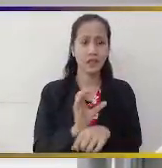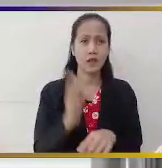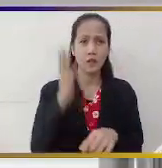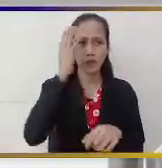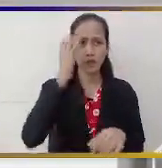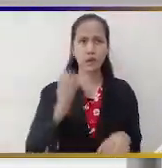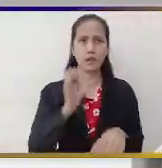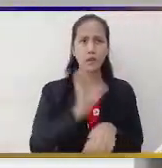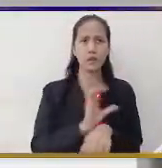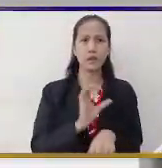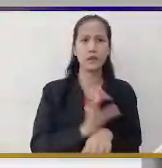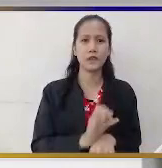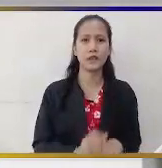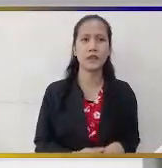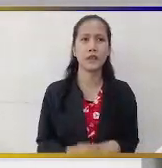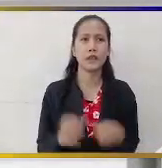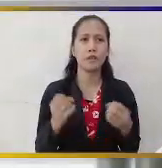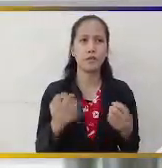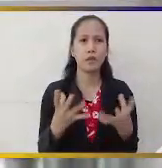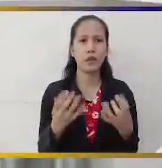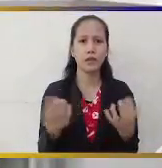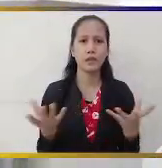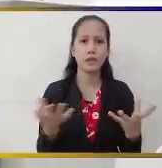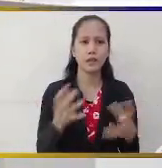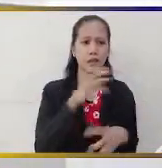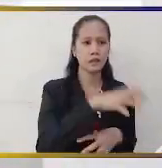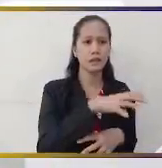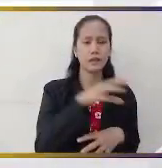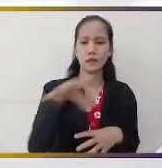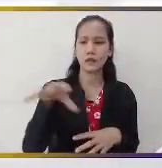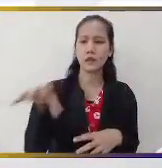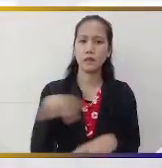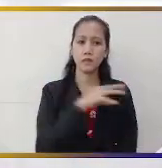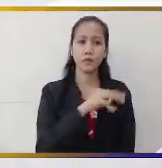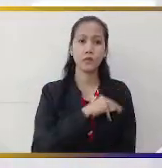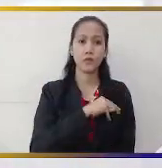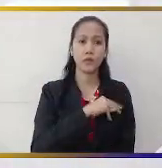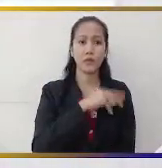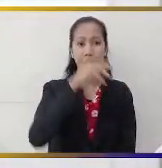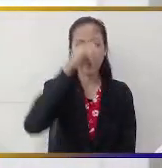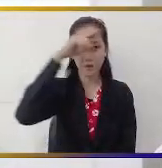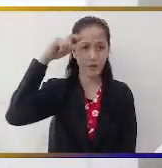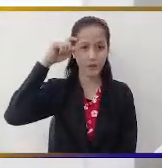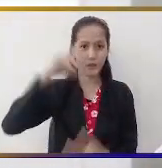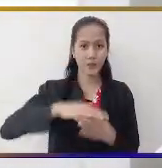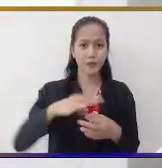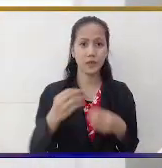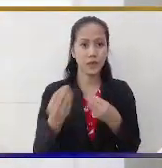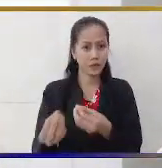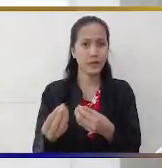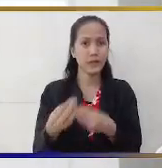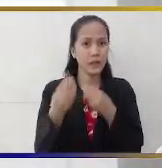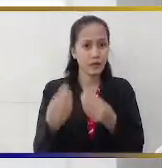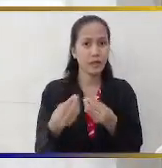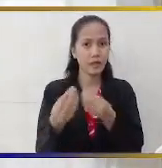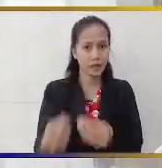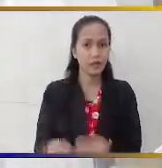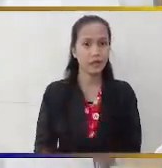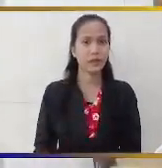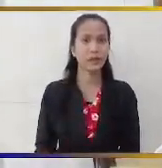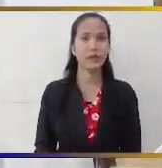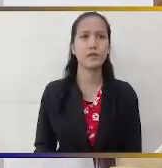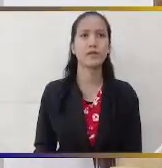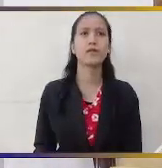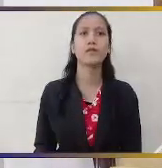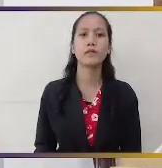is it multiplying so many places? Because you're giving, giving, giving, giving. Now, look at, let's just go to verse